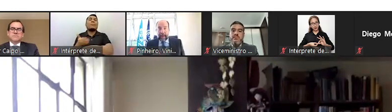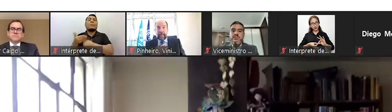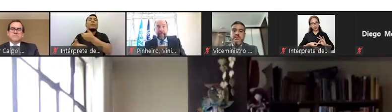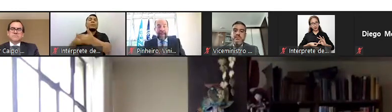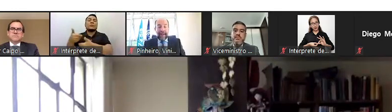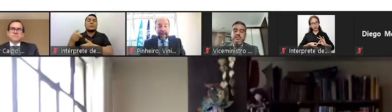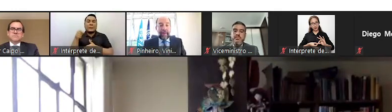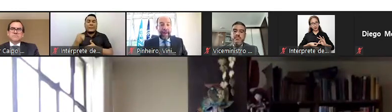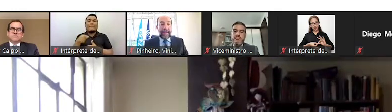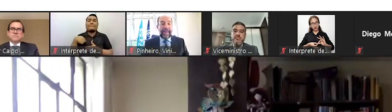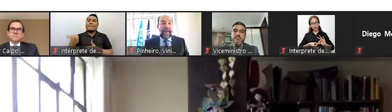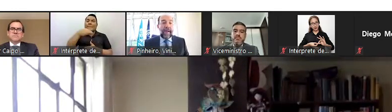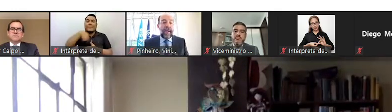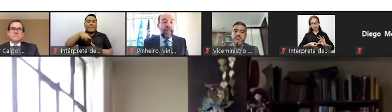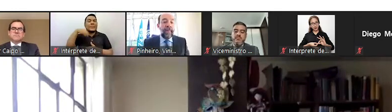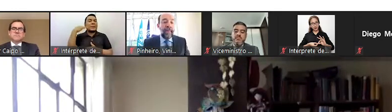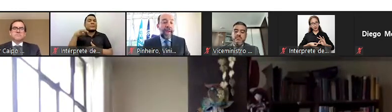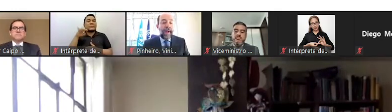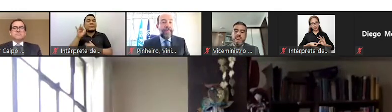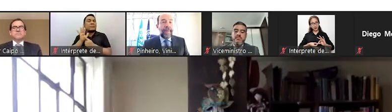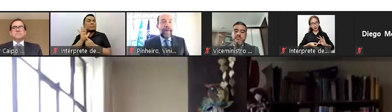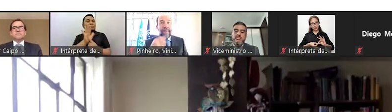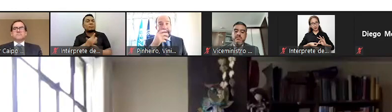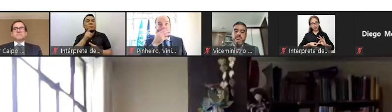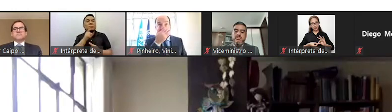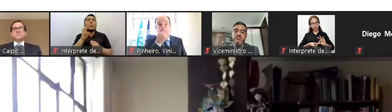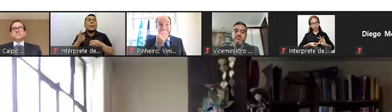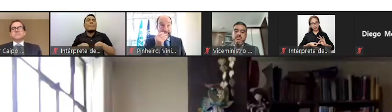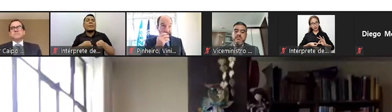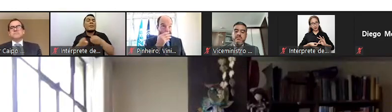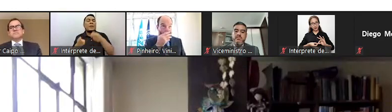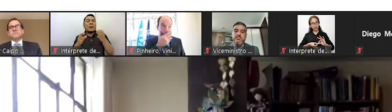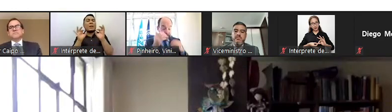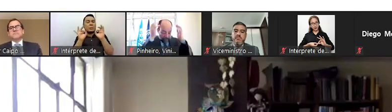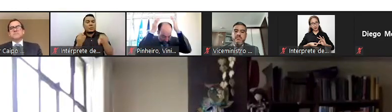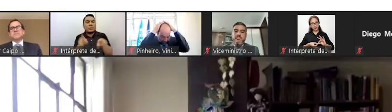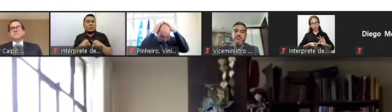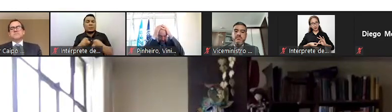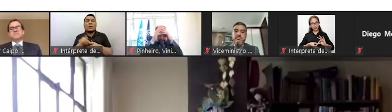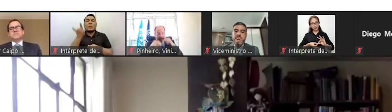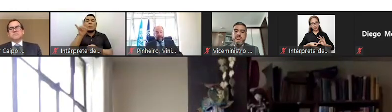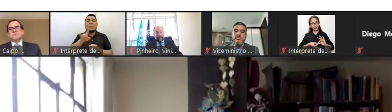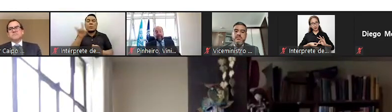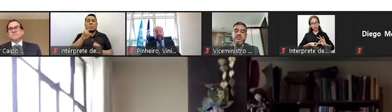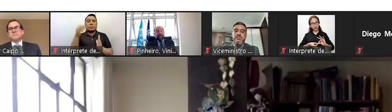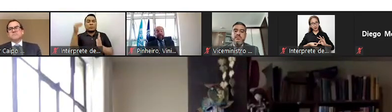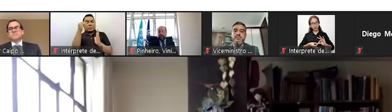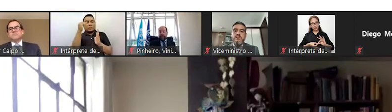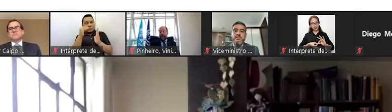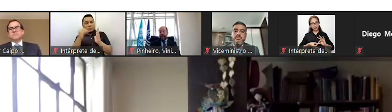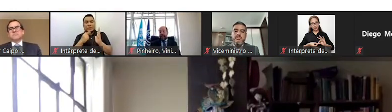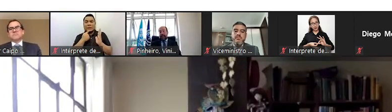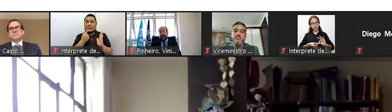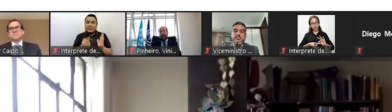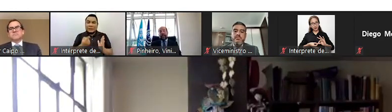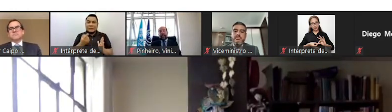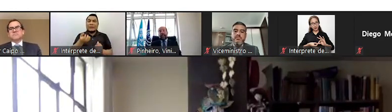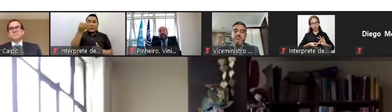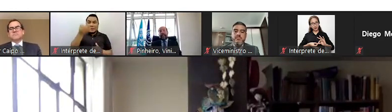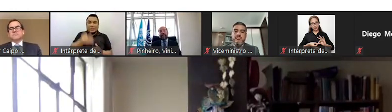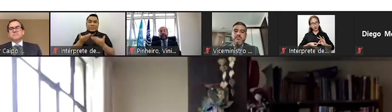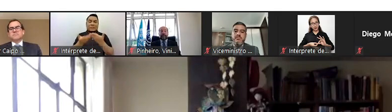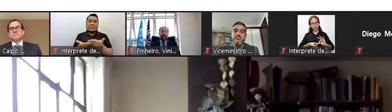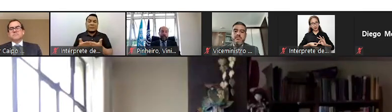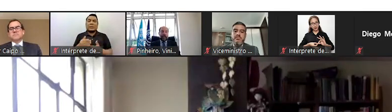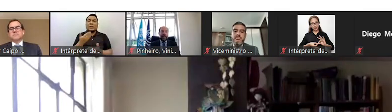entire process have shown the need to adopt the right methodology and the use of indicators that